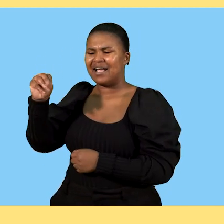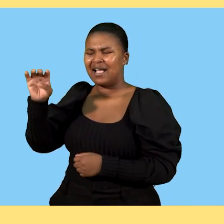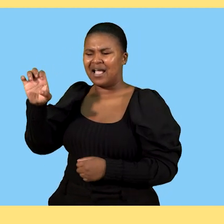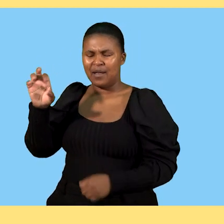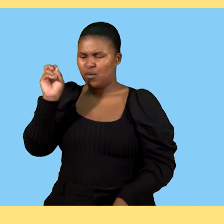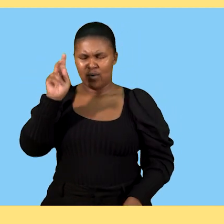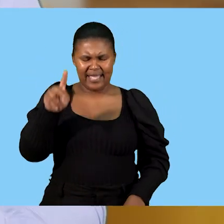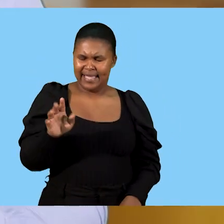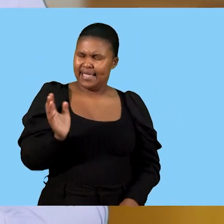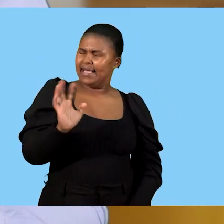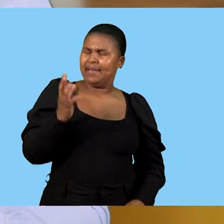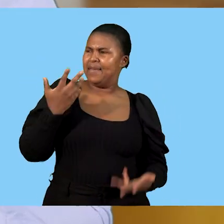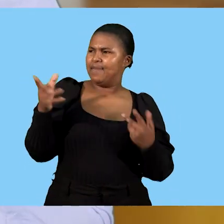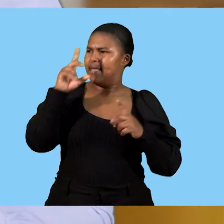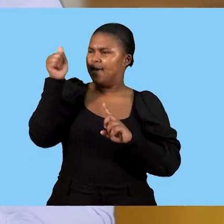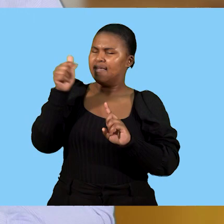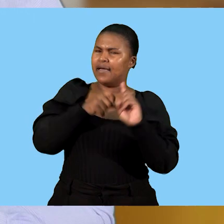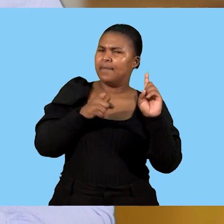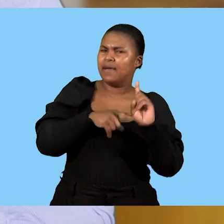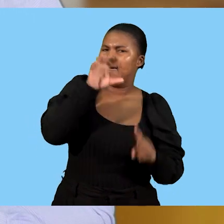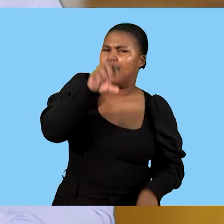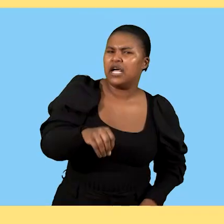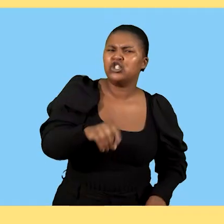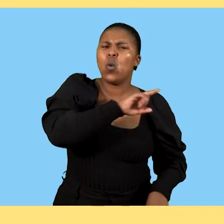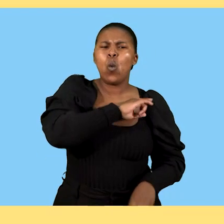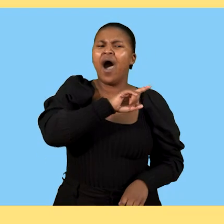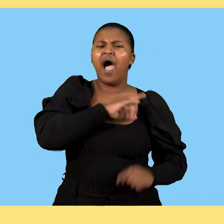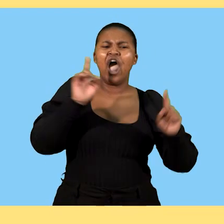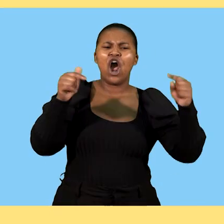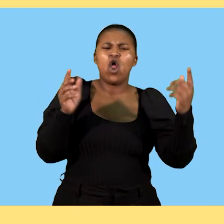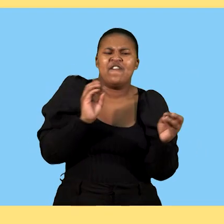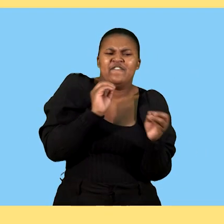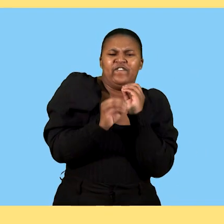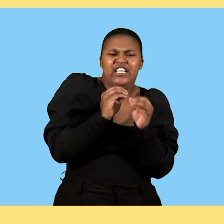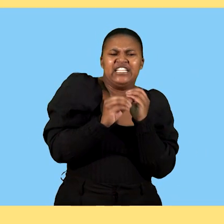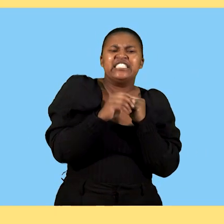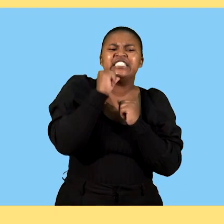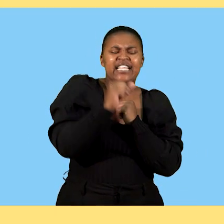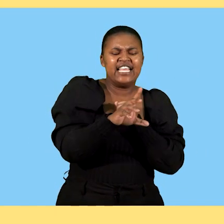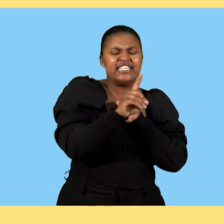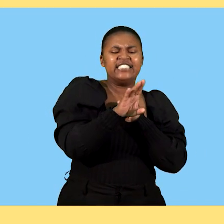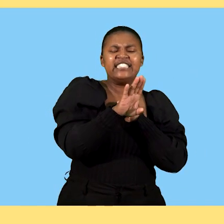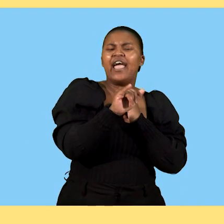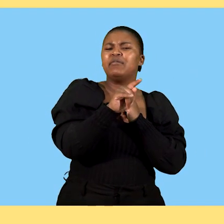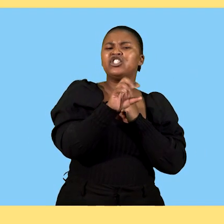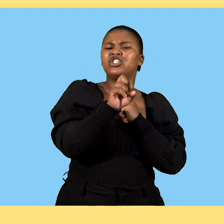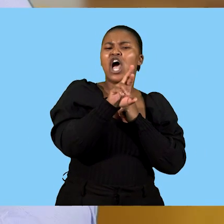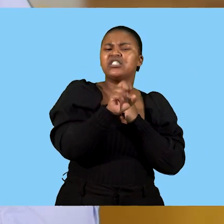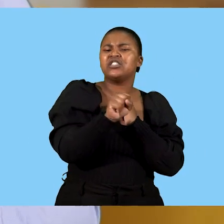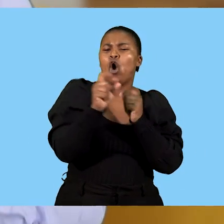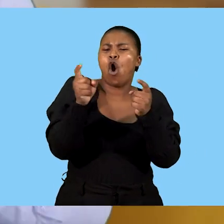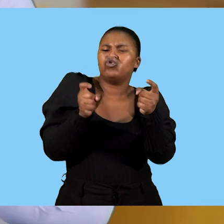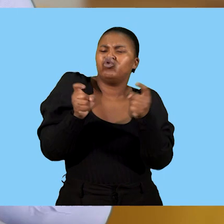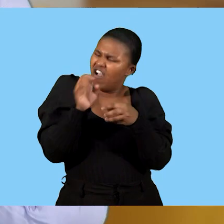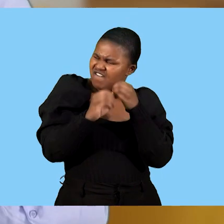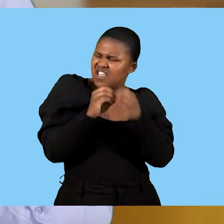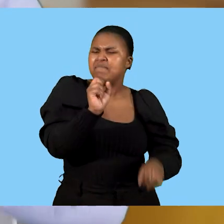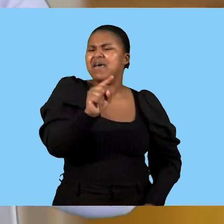but Mr. Simbi, why did you not adjust it to debtors control? Here's the answer.